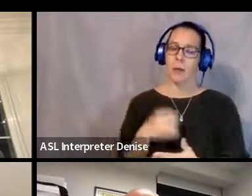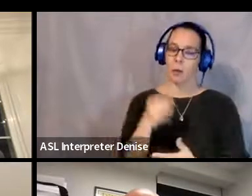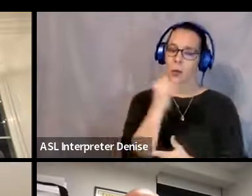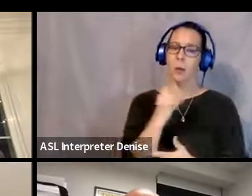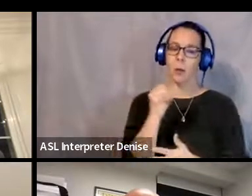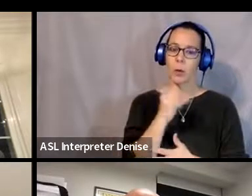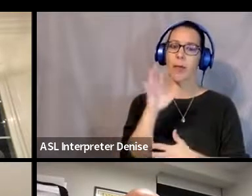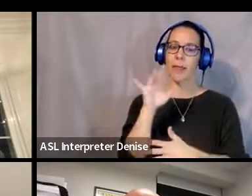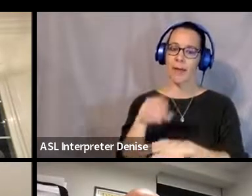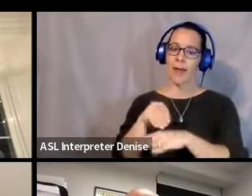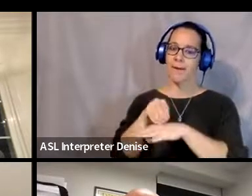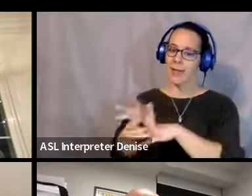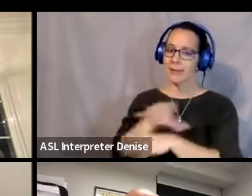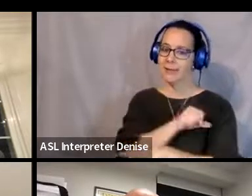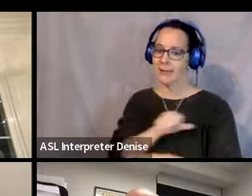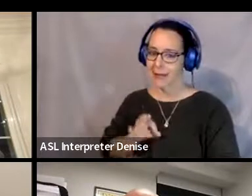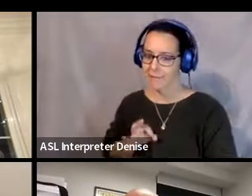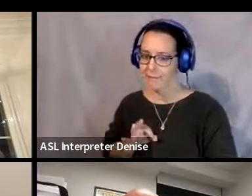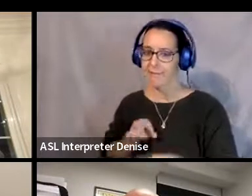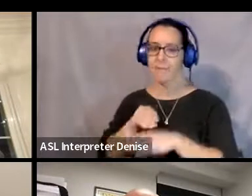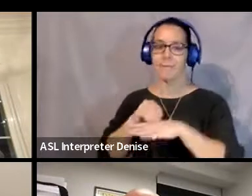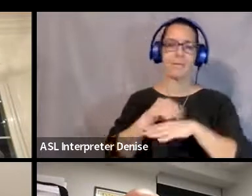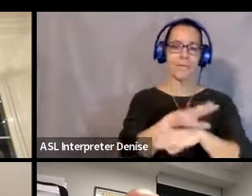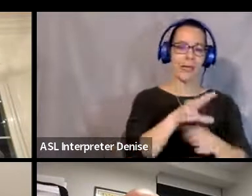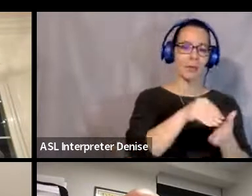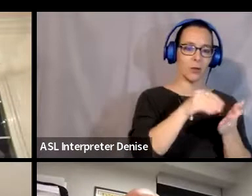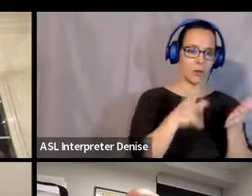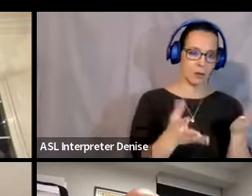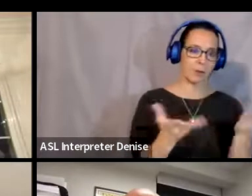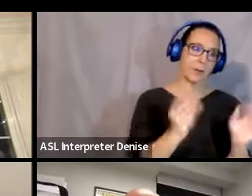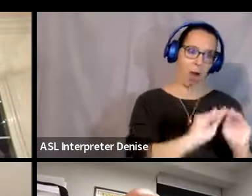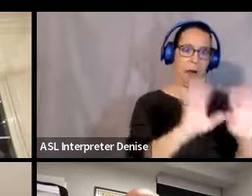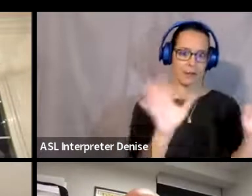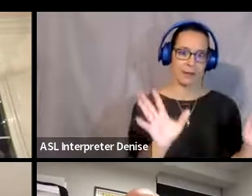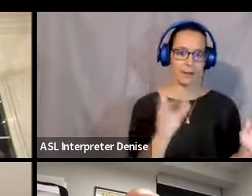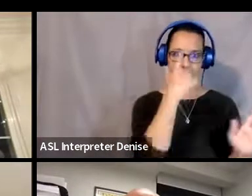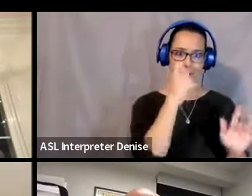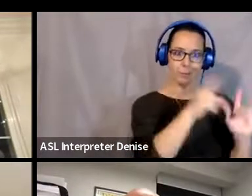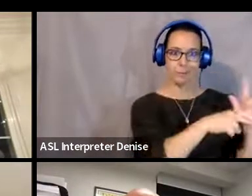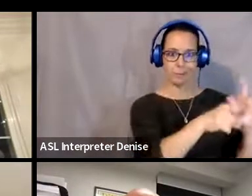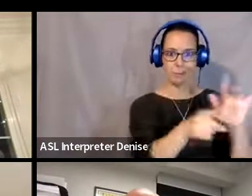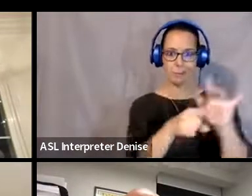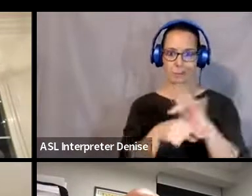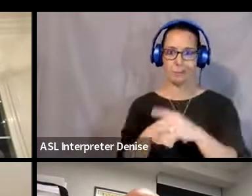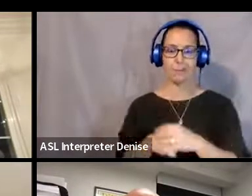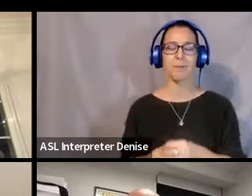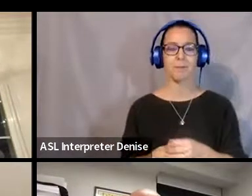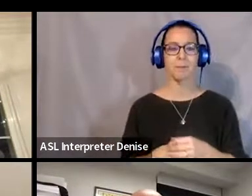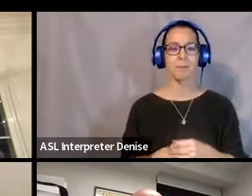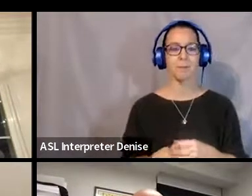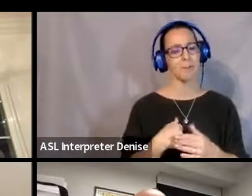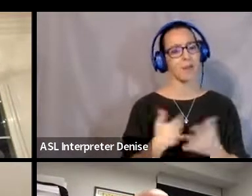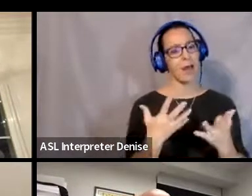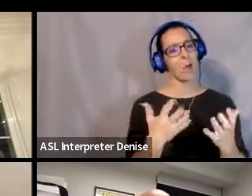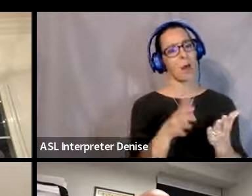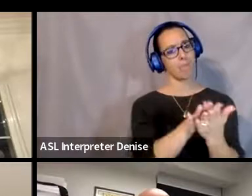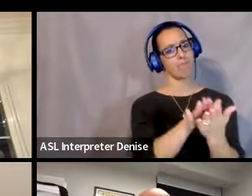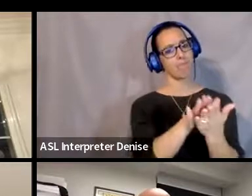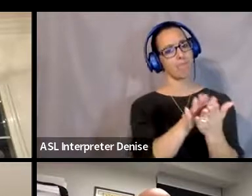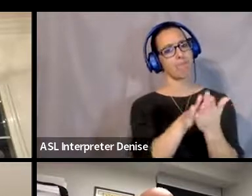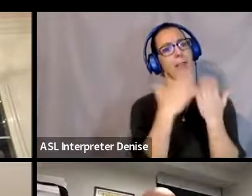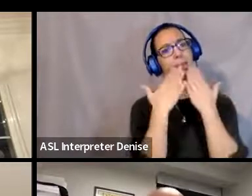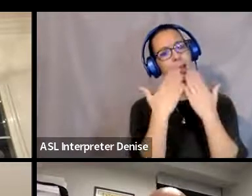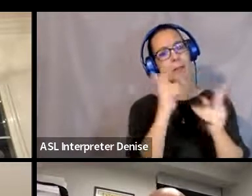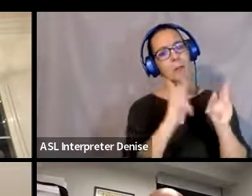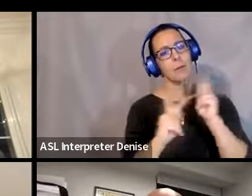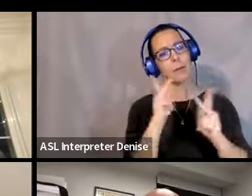staff as well as obviously student absences. And so I just want to acknowledge the people who have worked really hard